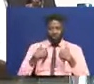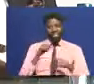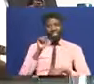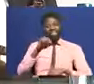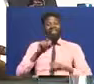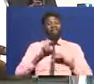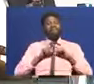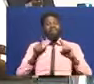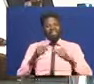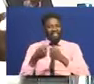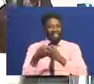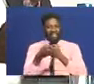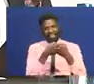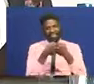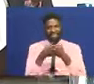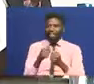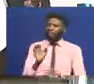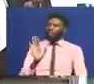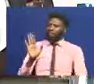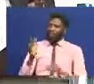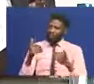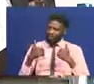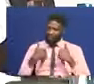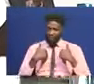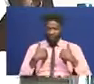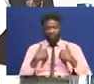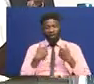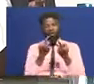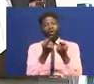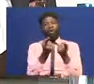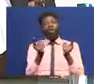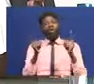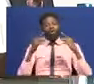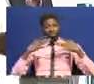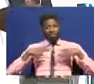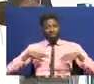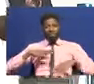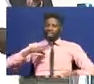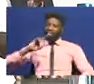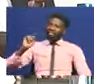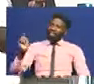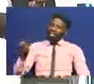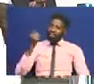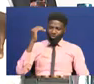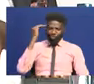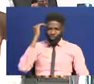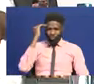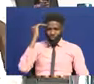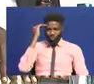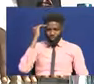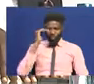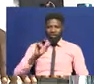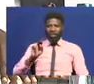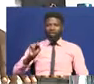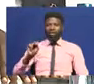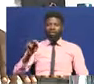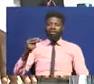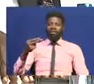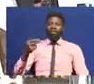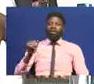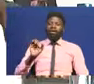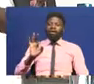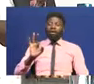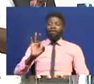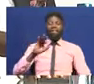But it had its shortcomings, yeah, and everybody who is in this country at the moment knows that it is not providing sufficient financial risk